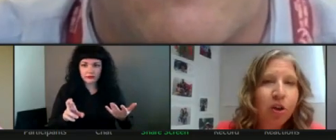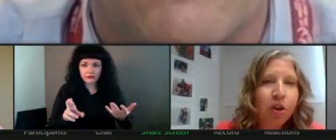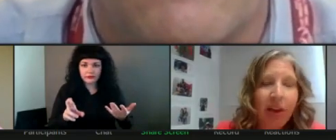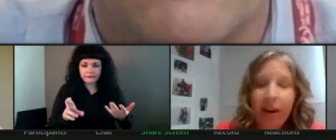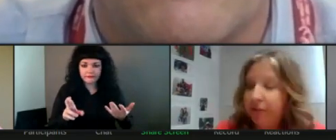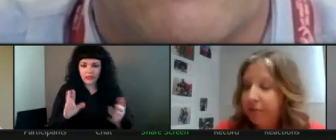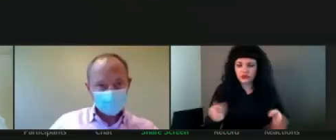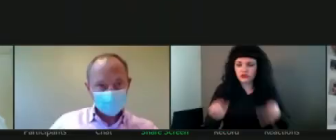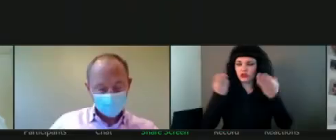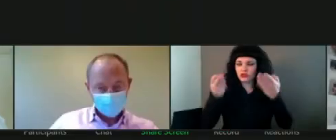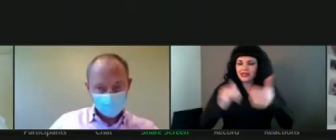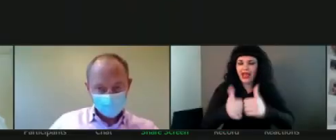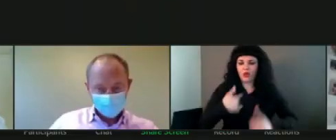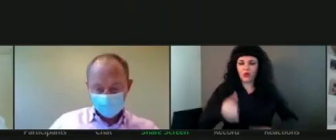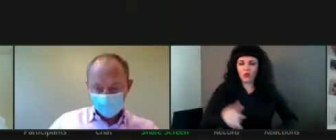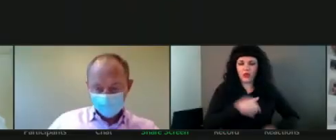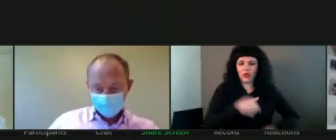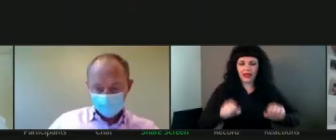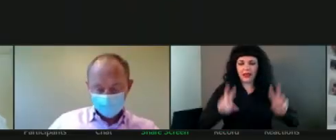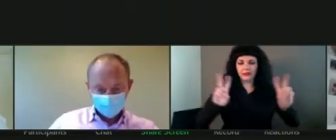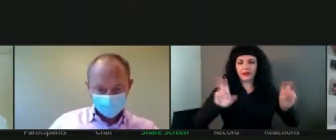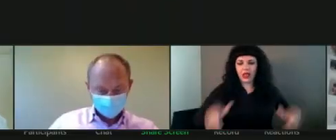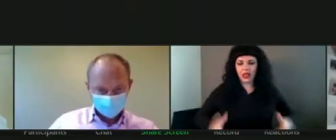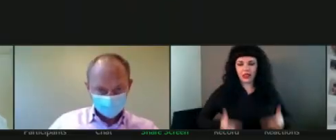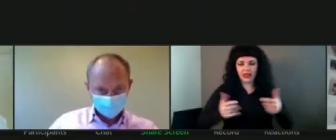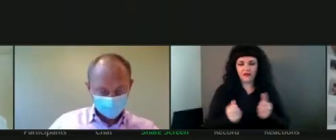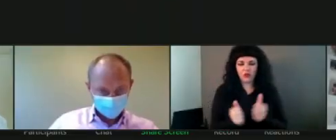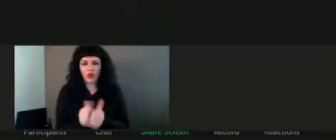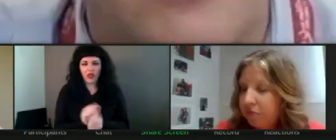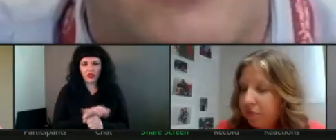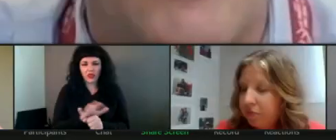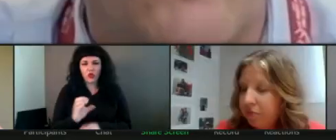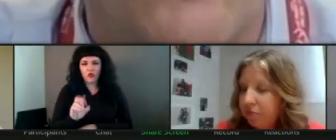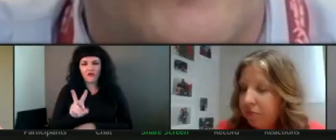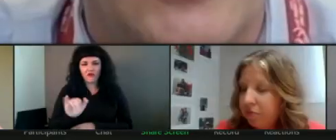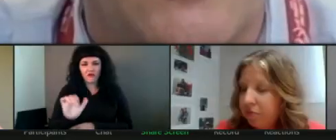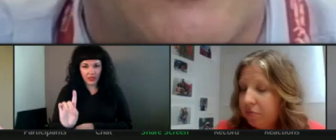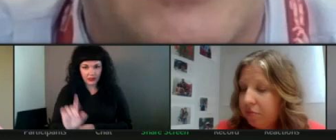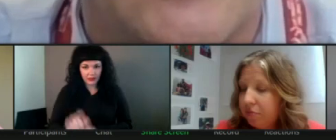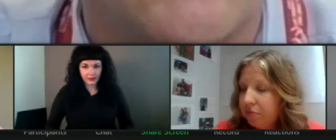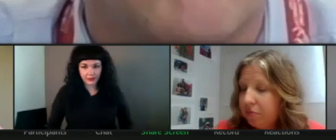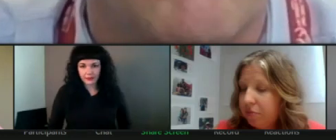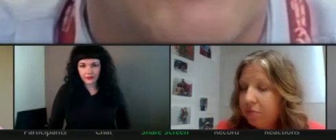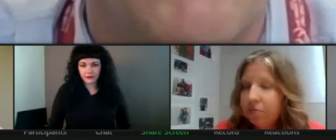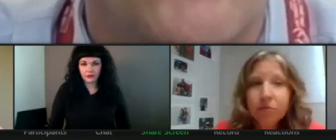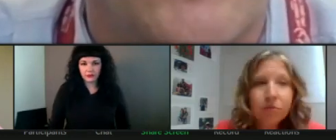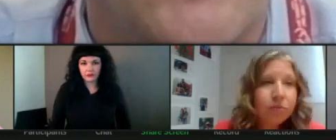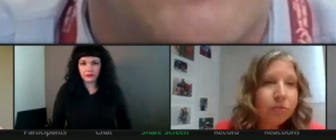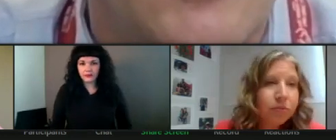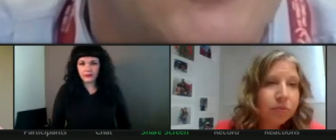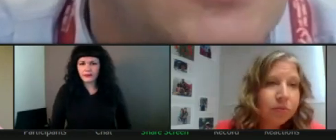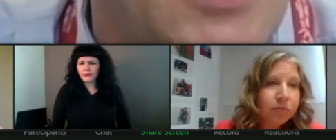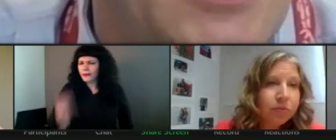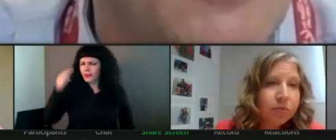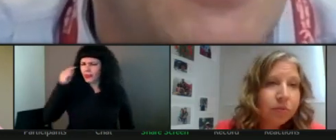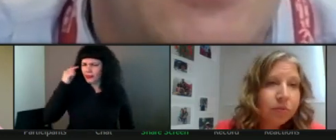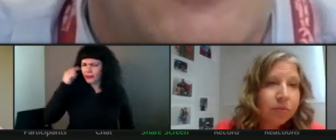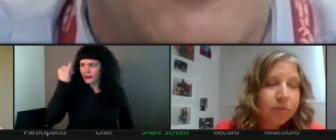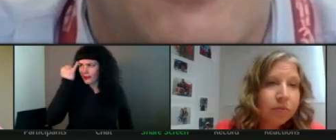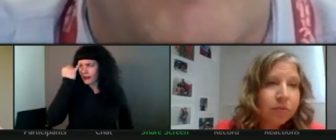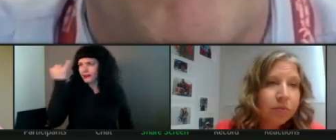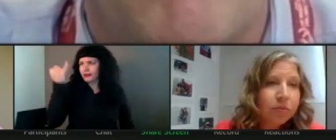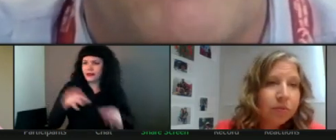you to share your one thing. I think that in living with it, the concept of living with it is like